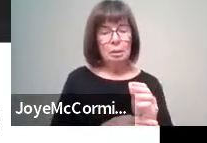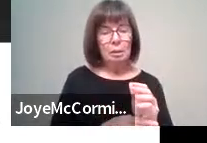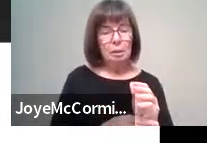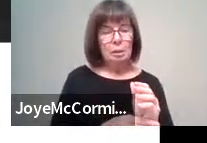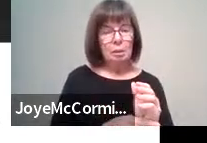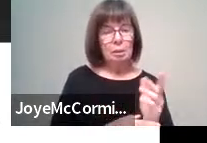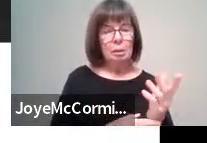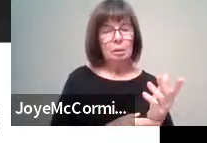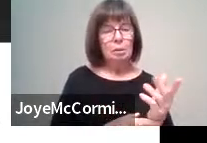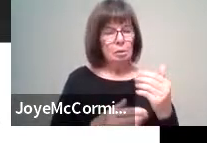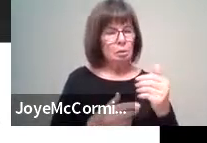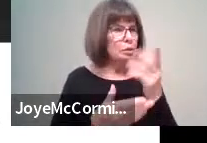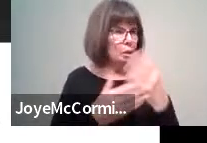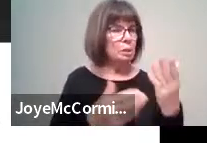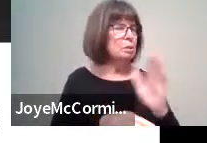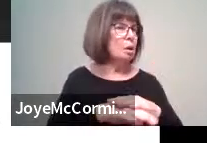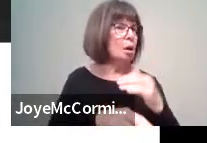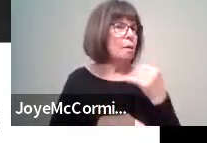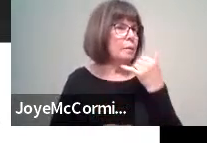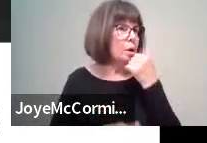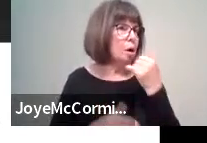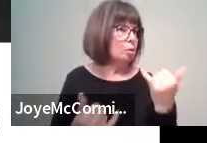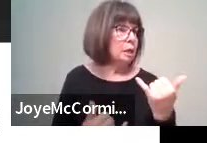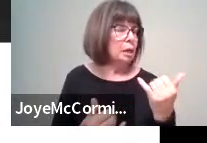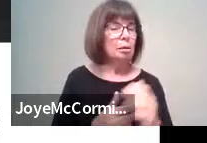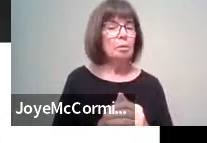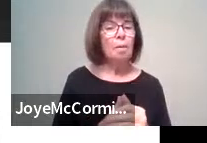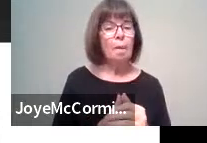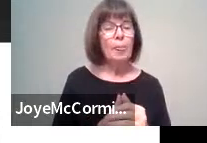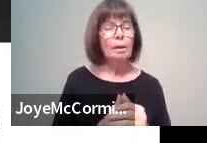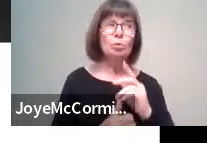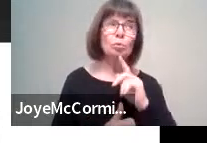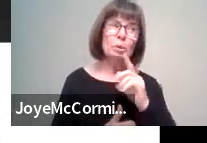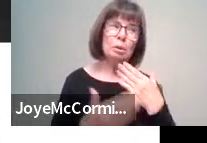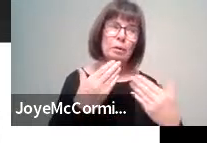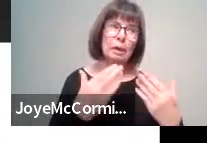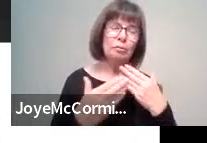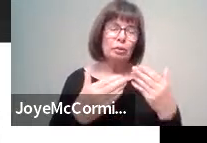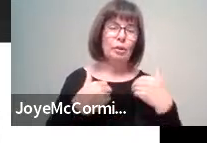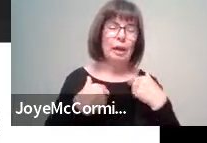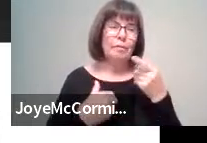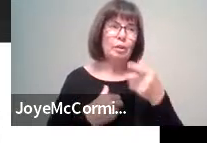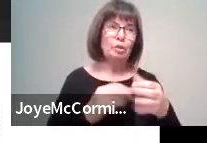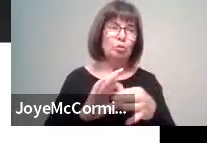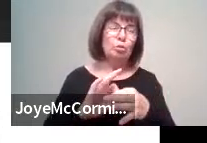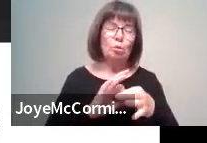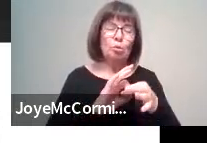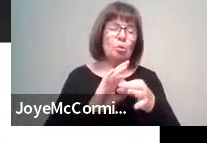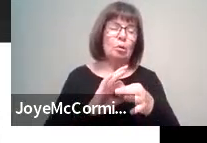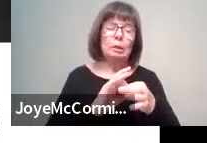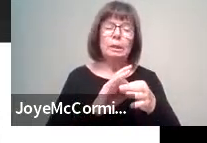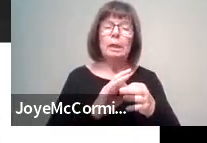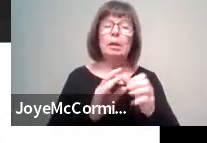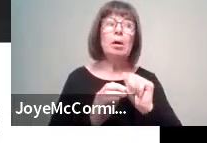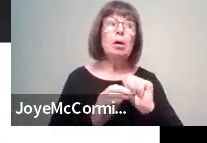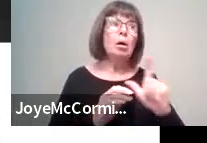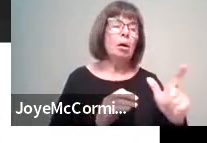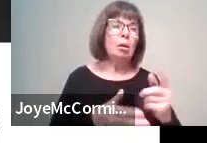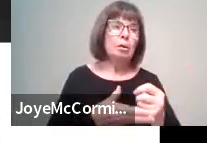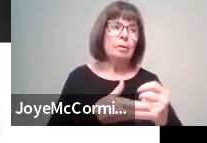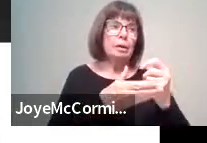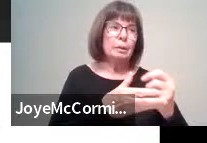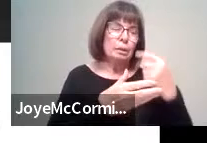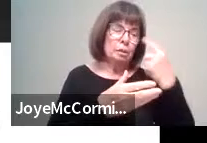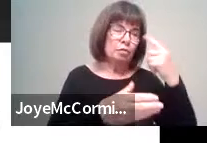who's on the call today with us. And we're really grateful to have her to coordinate all of our therapeutics for our county. And